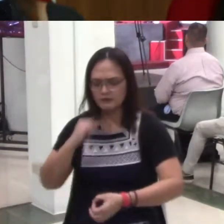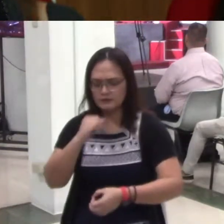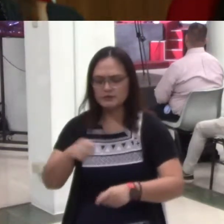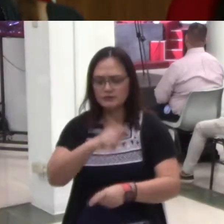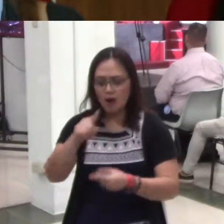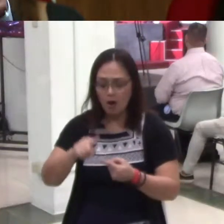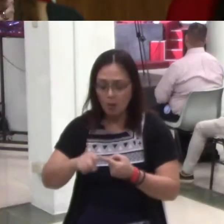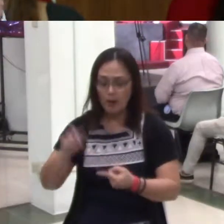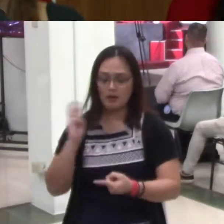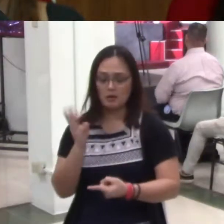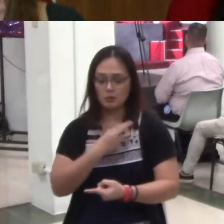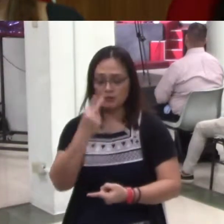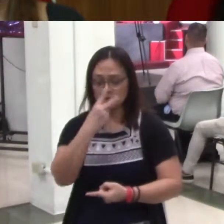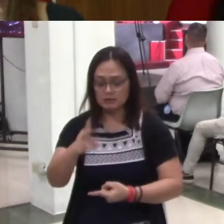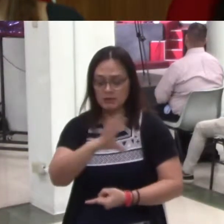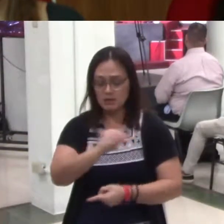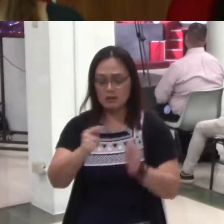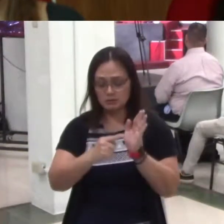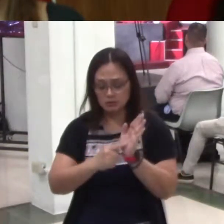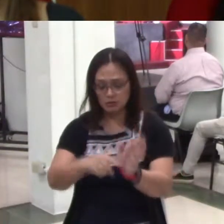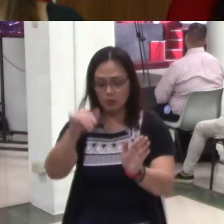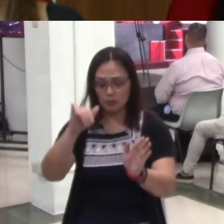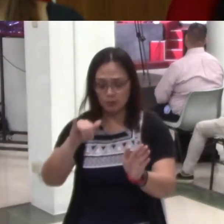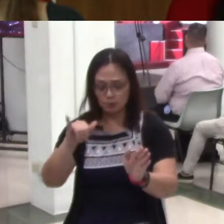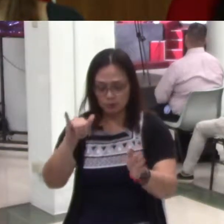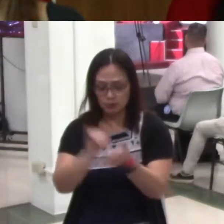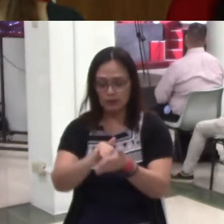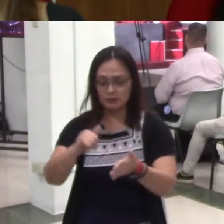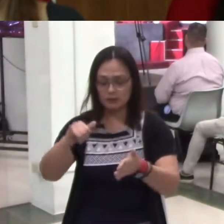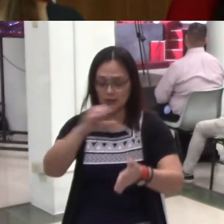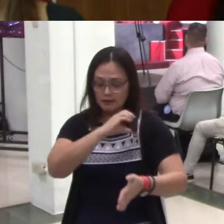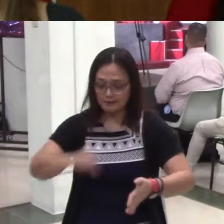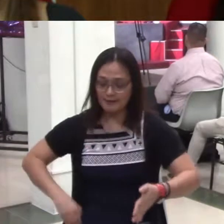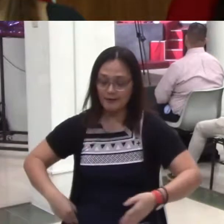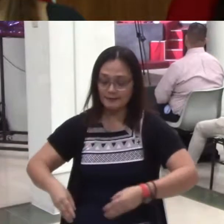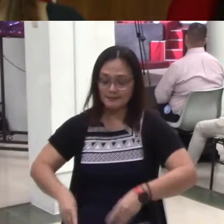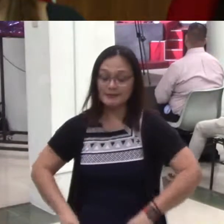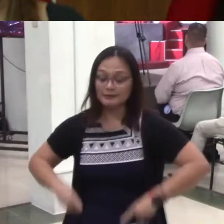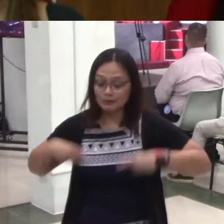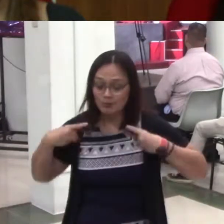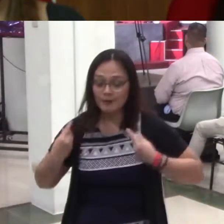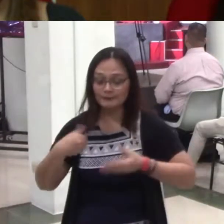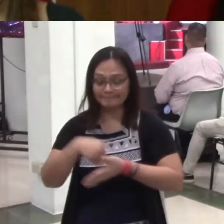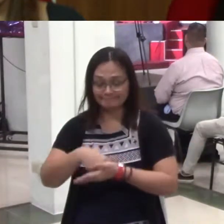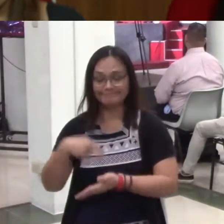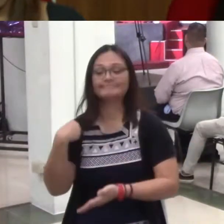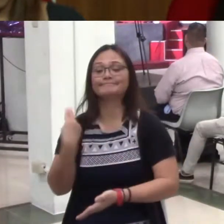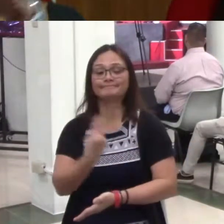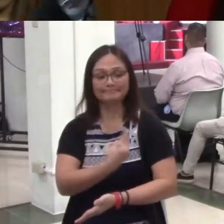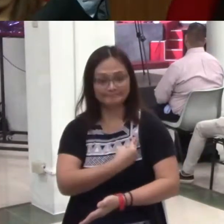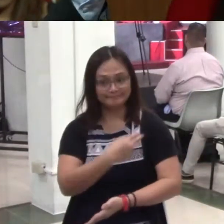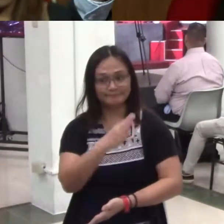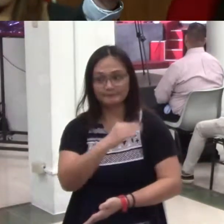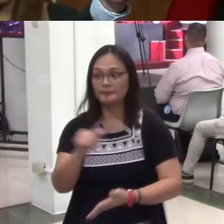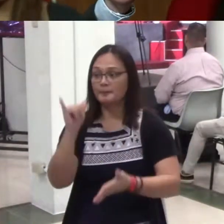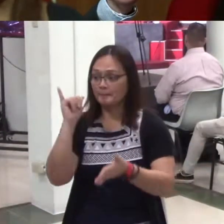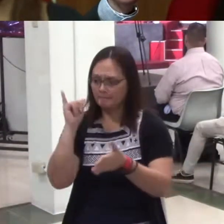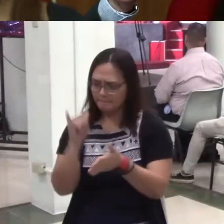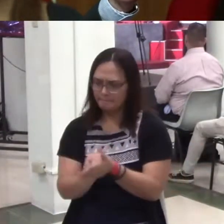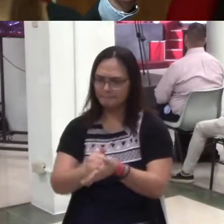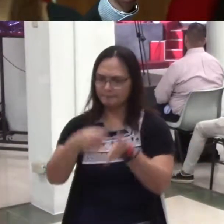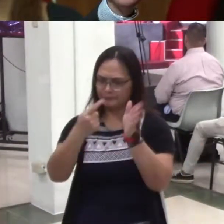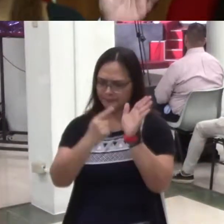that we have the indwelling Christ in us. And that transcends all